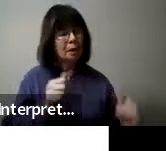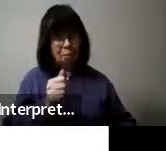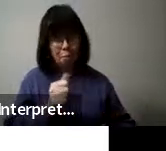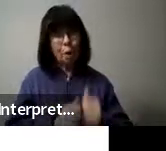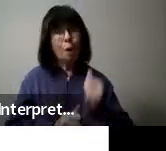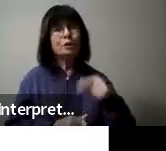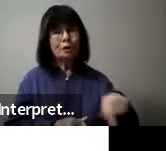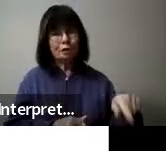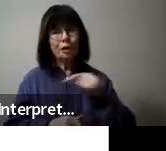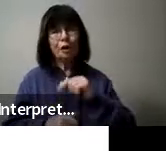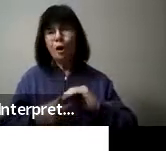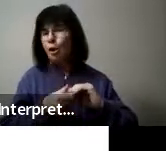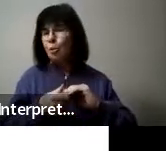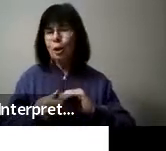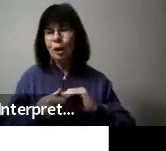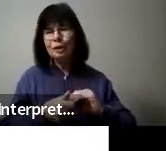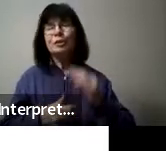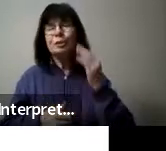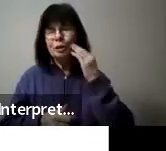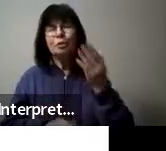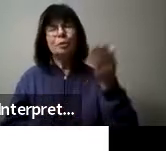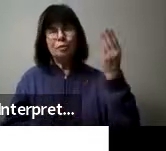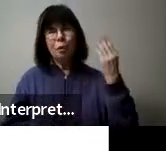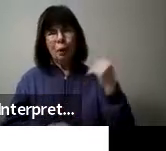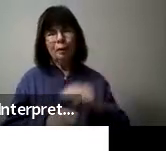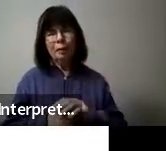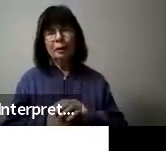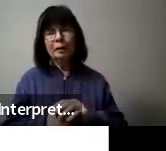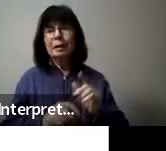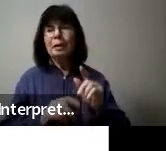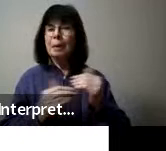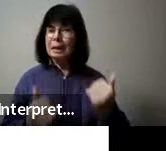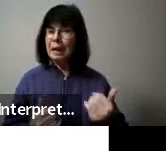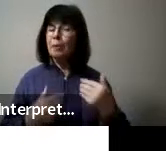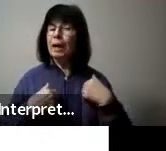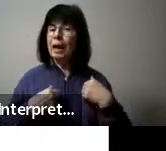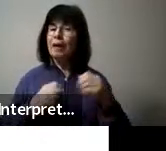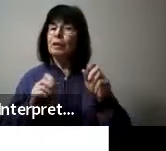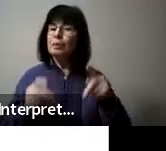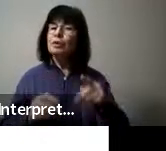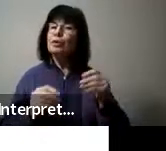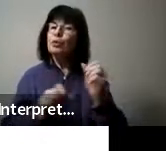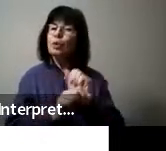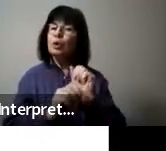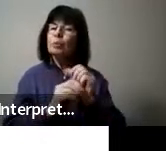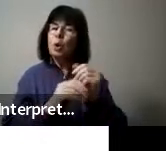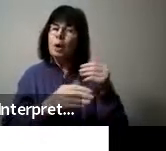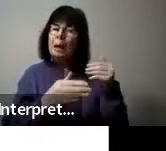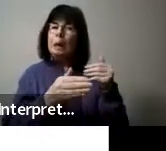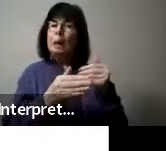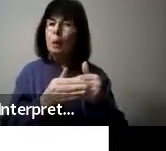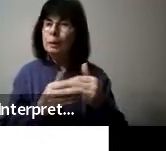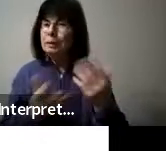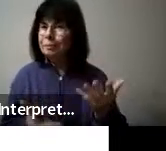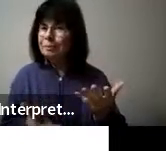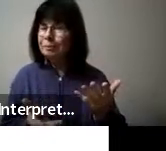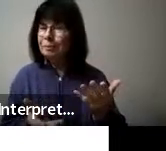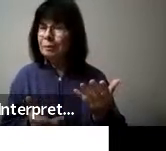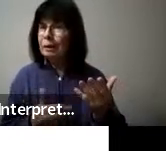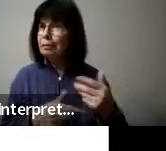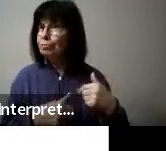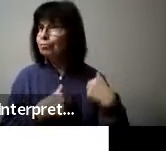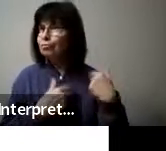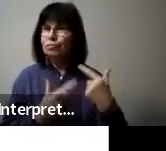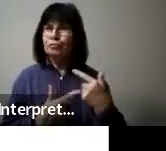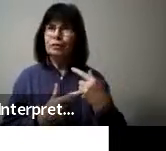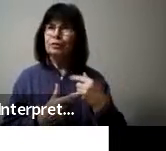are partners that we knew already, but we've had the opportunity to work more closely together over these last few